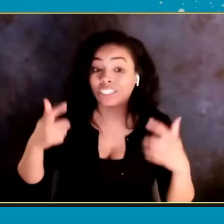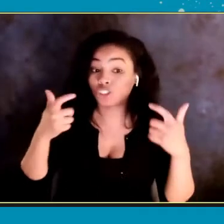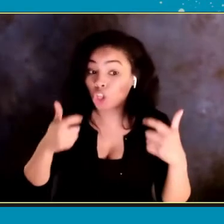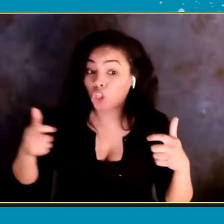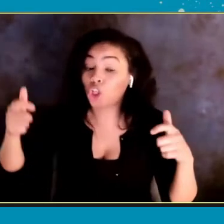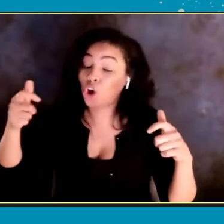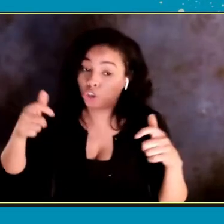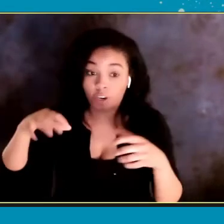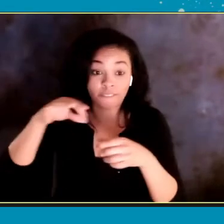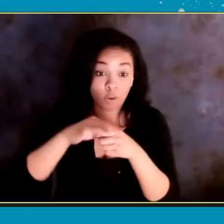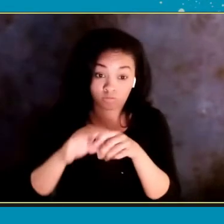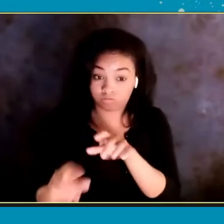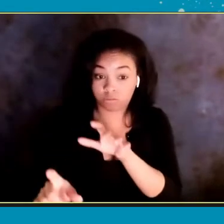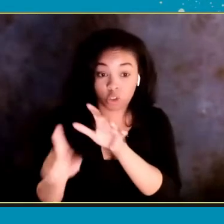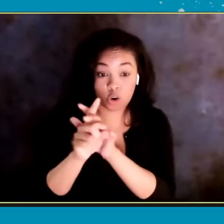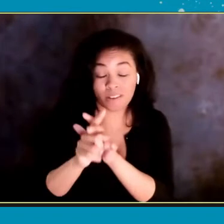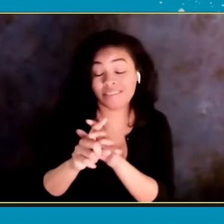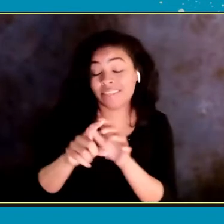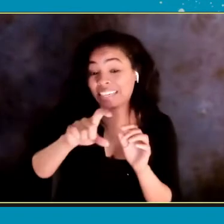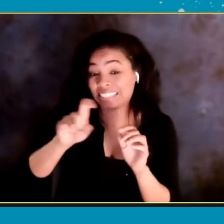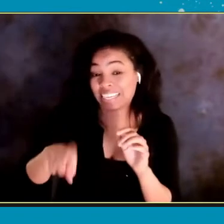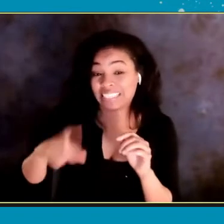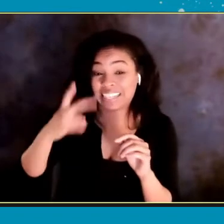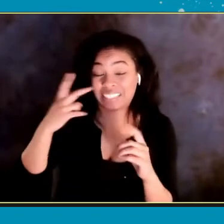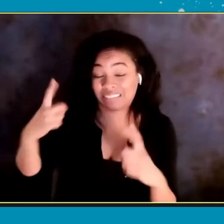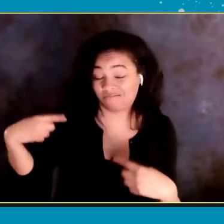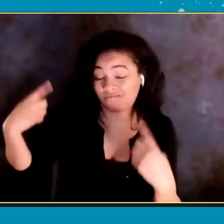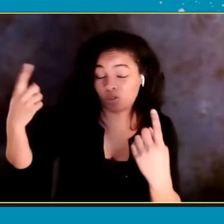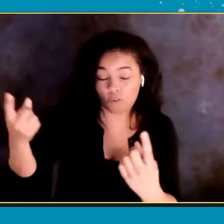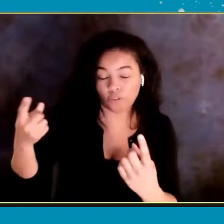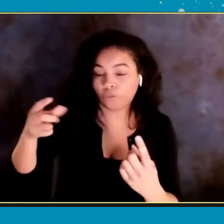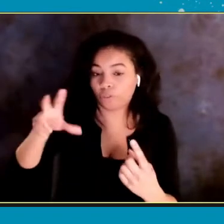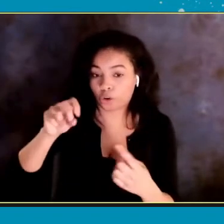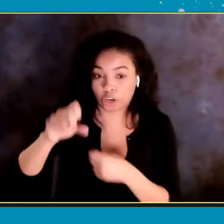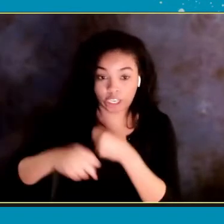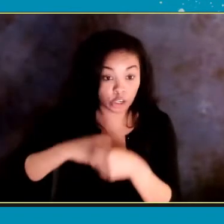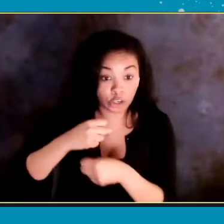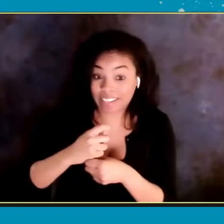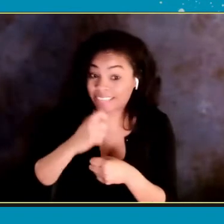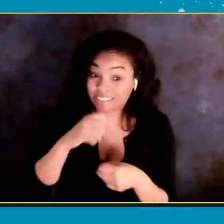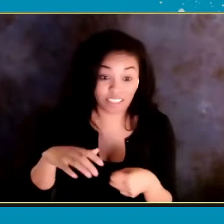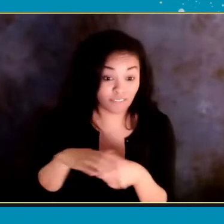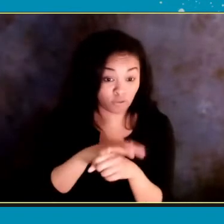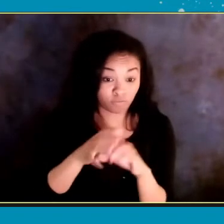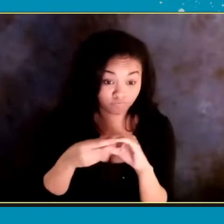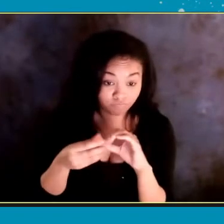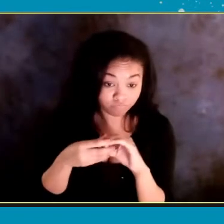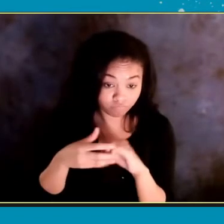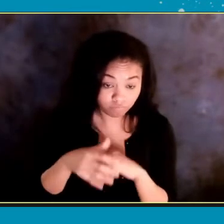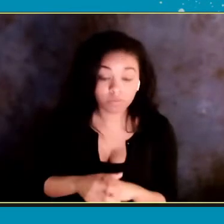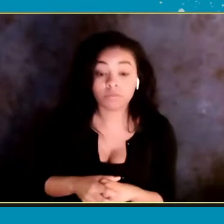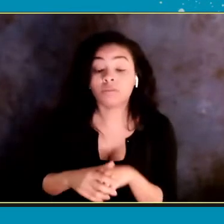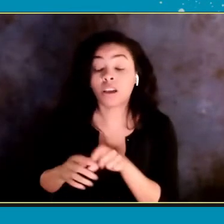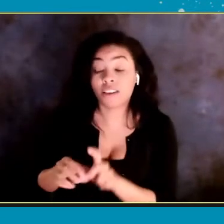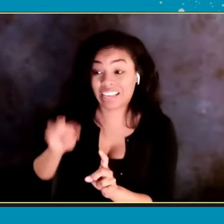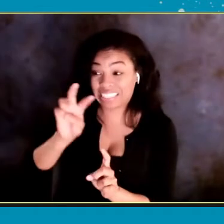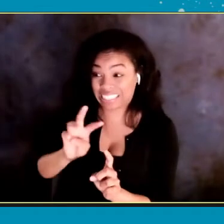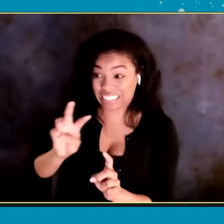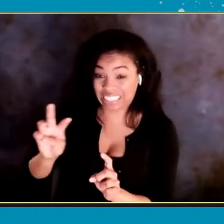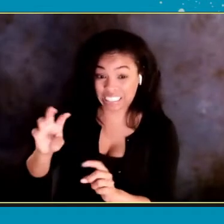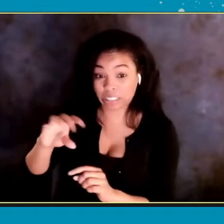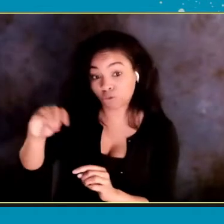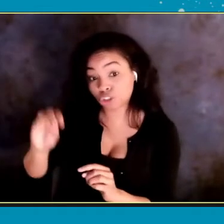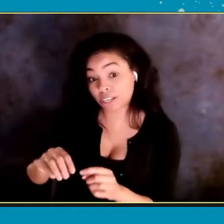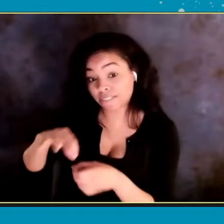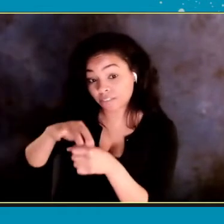Texas has seen in over 30 years. And that's not the full story. And of that 66% of the voters,